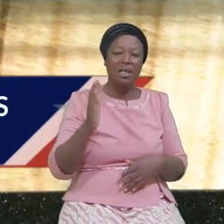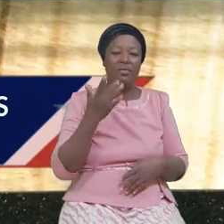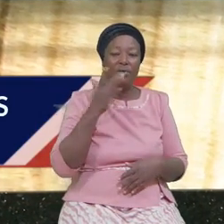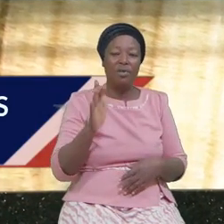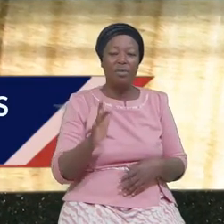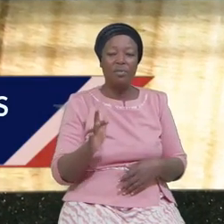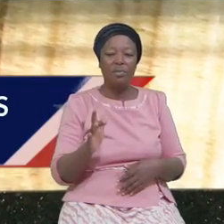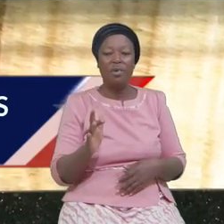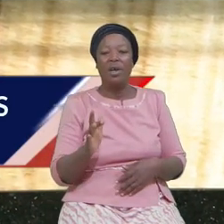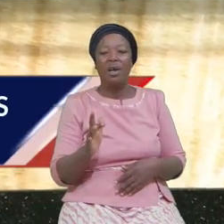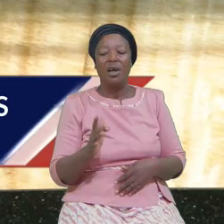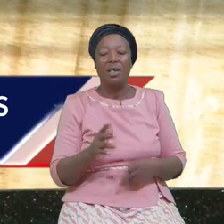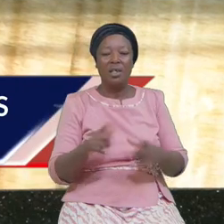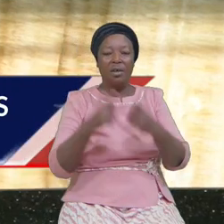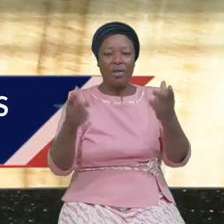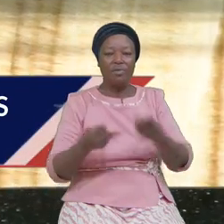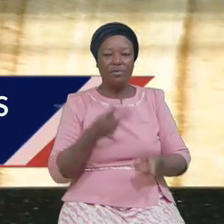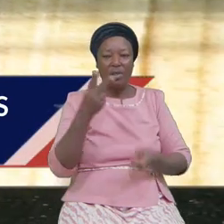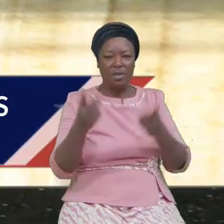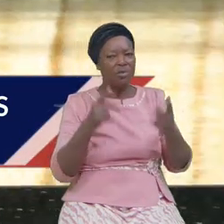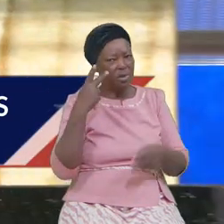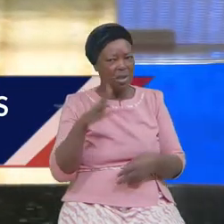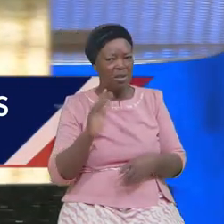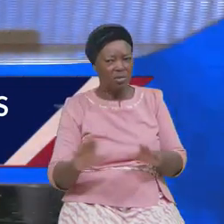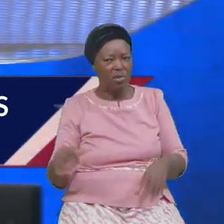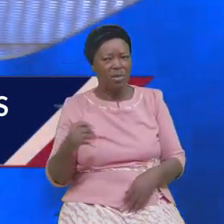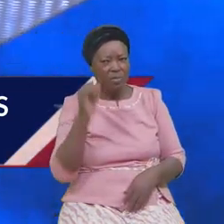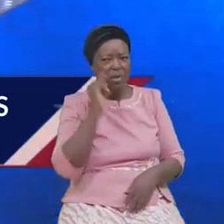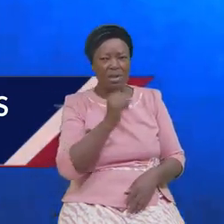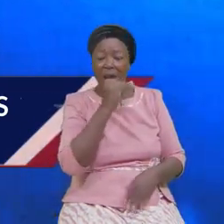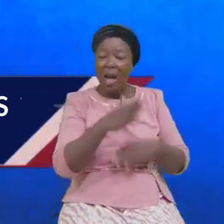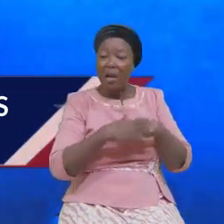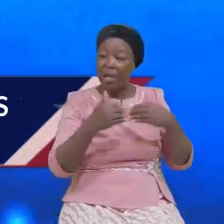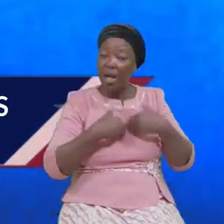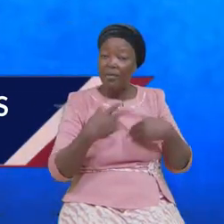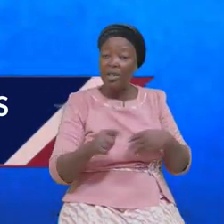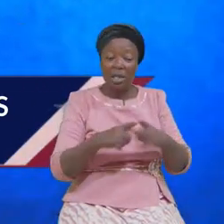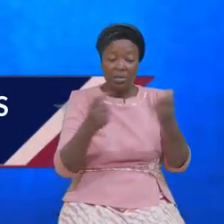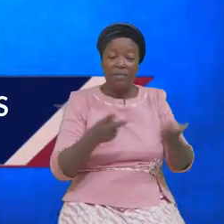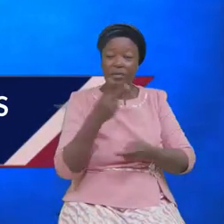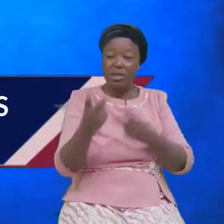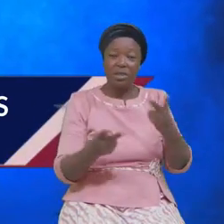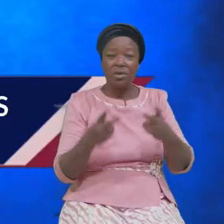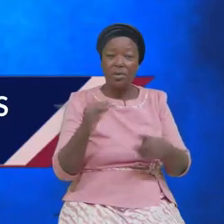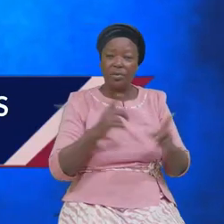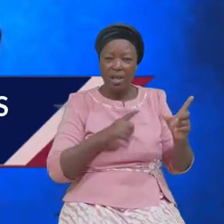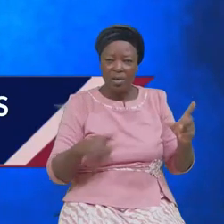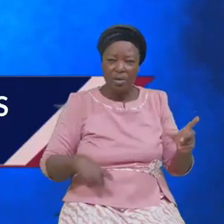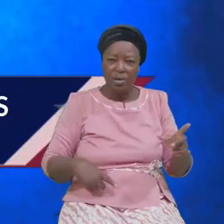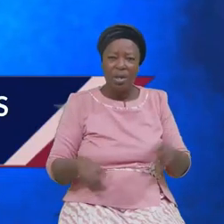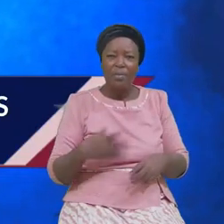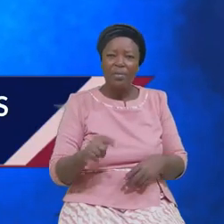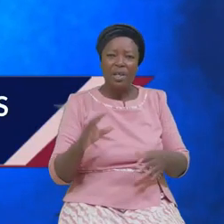great visitation. You see, the children of Israel, after having the great visitation of the Lord, the story